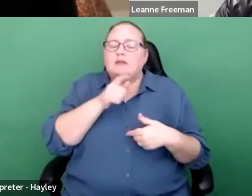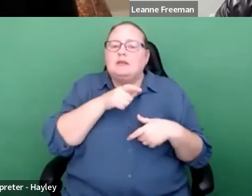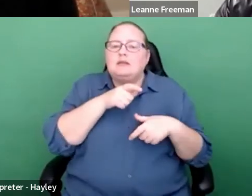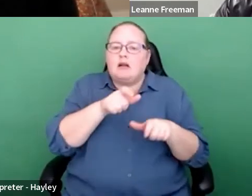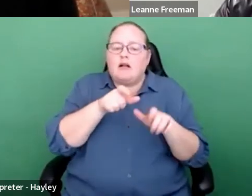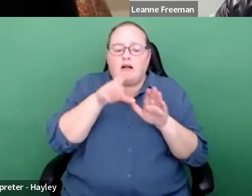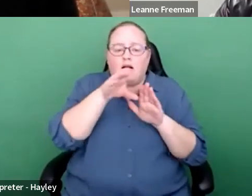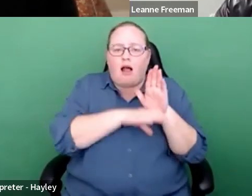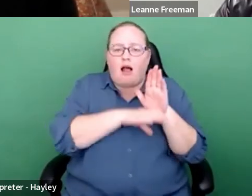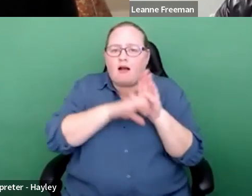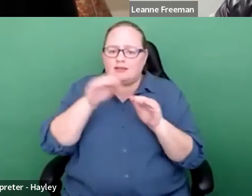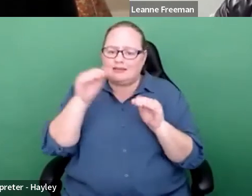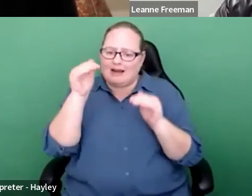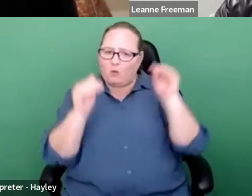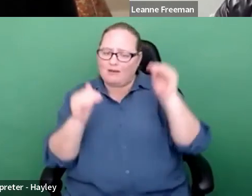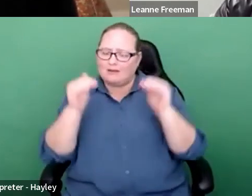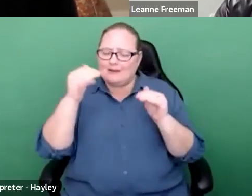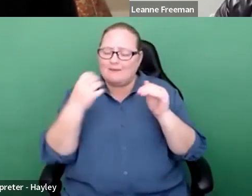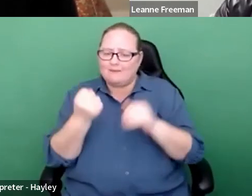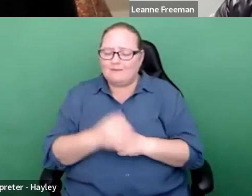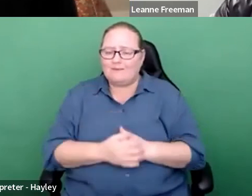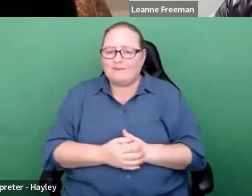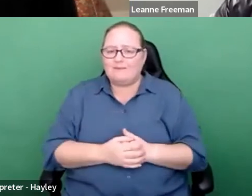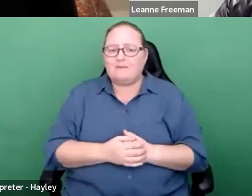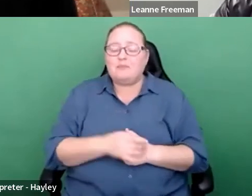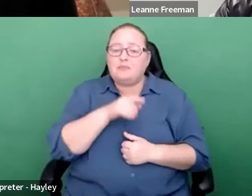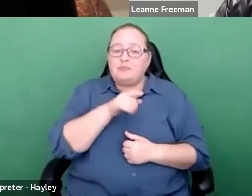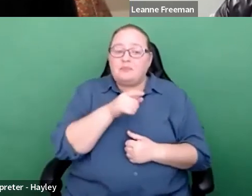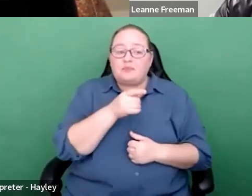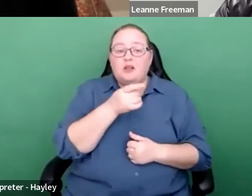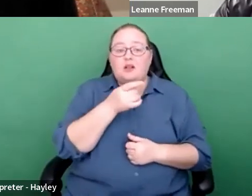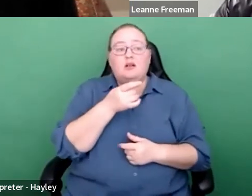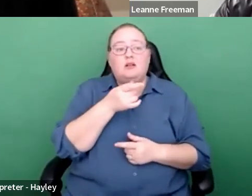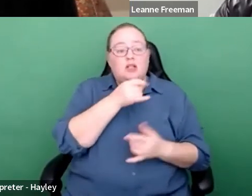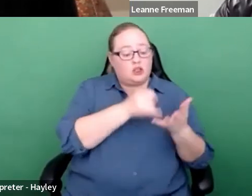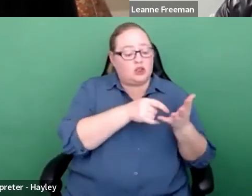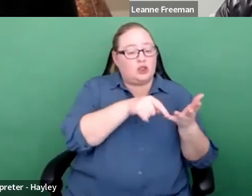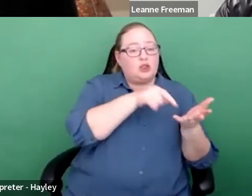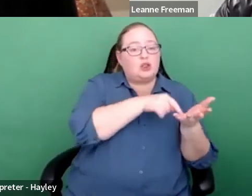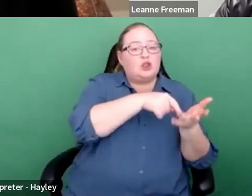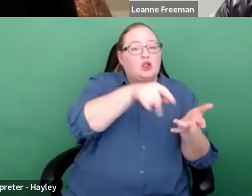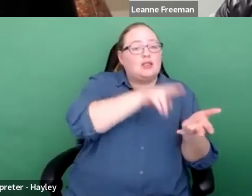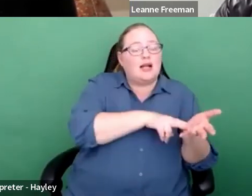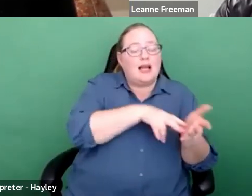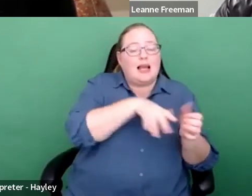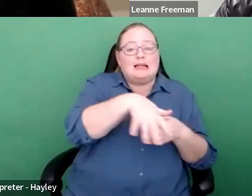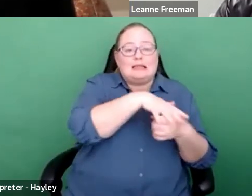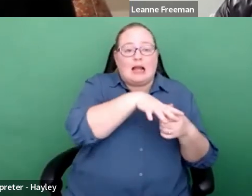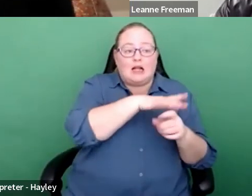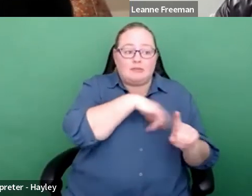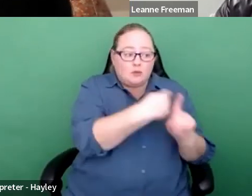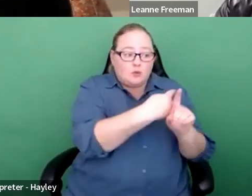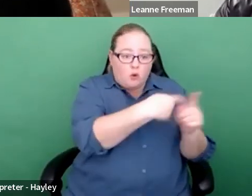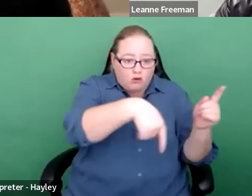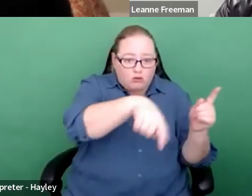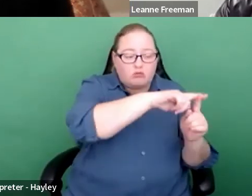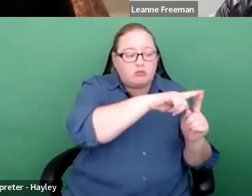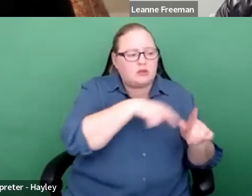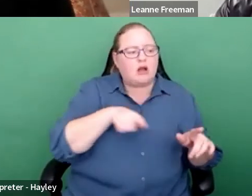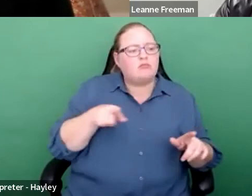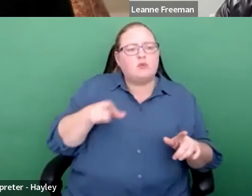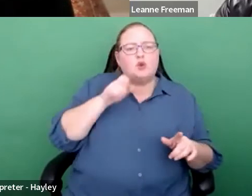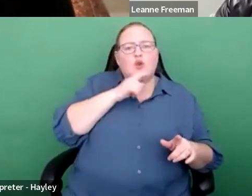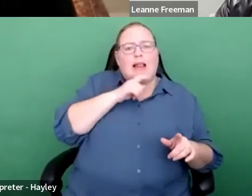when I speak to a lot of people from Sutton Estate, they think of Chelsea very much as not this kind of posh borough, but it's history of kind of, a certain form of like